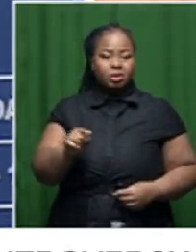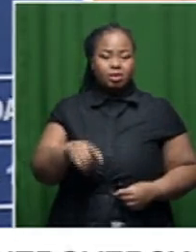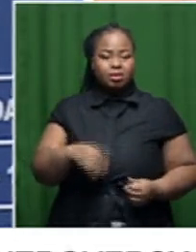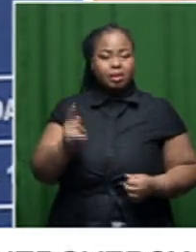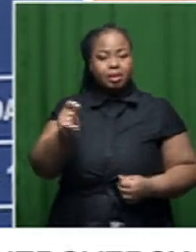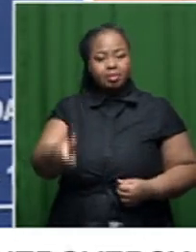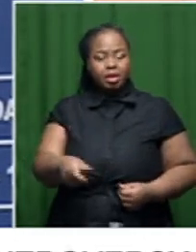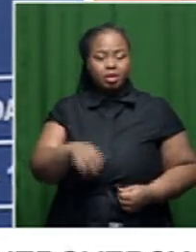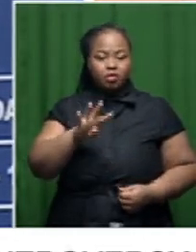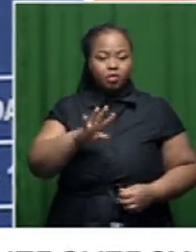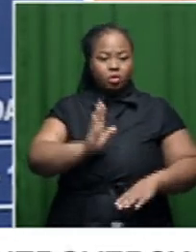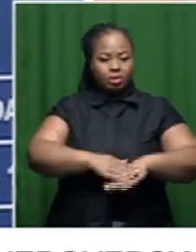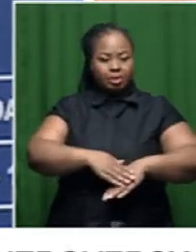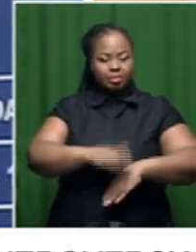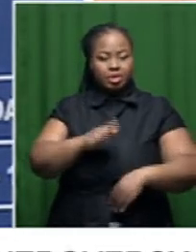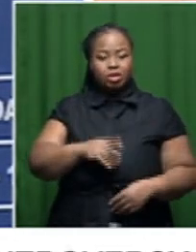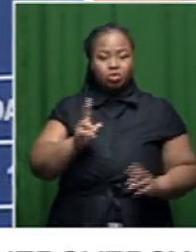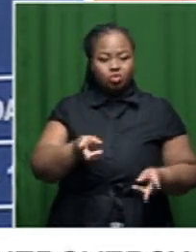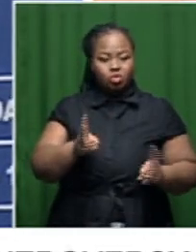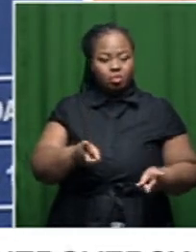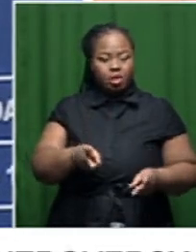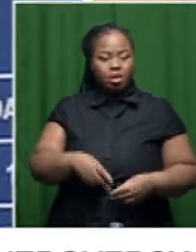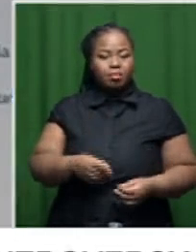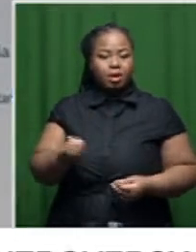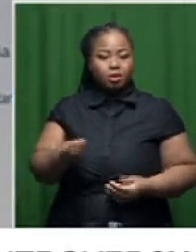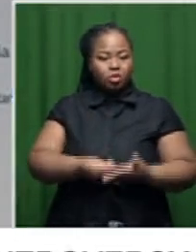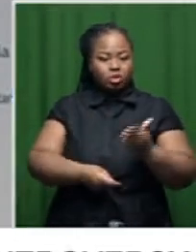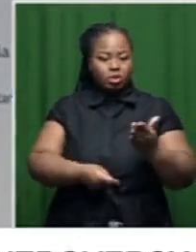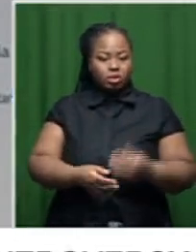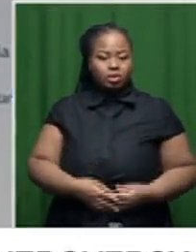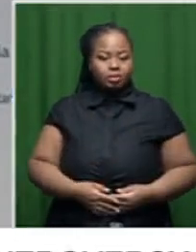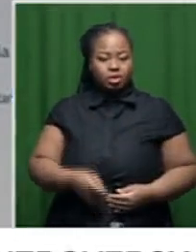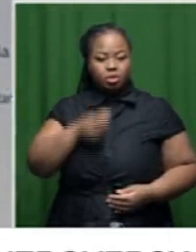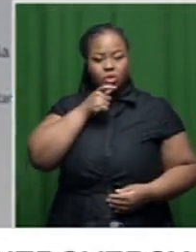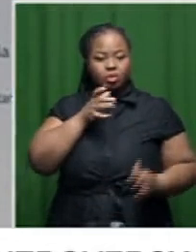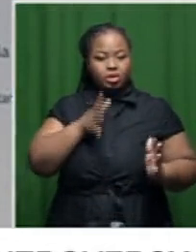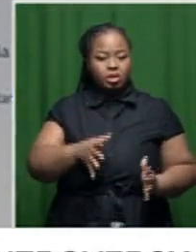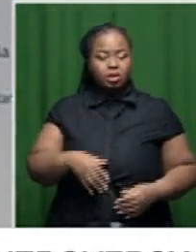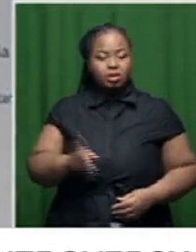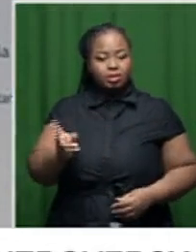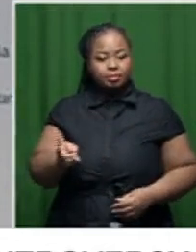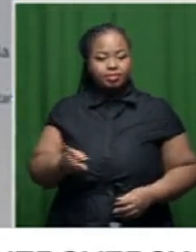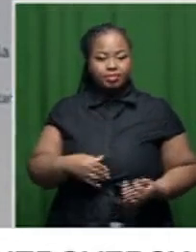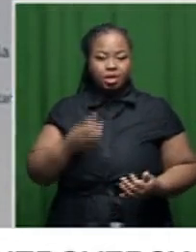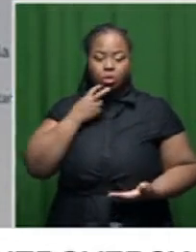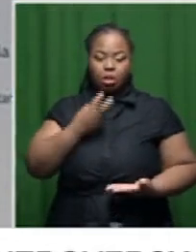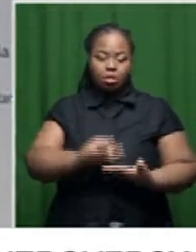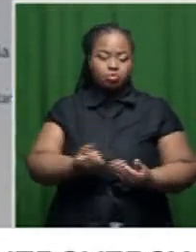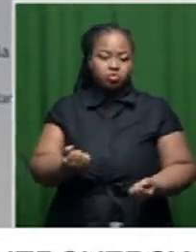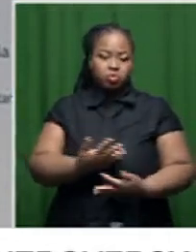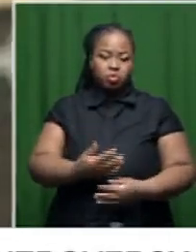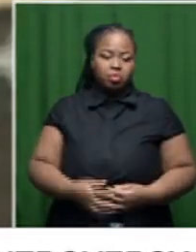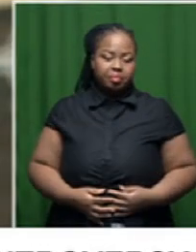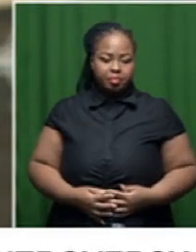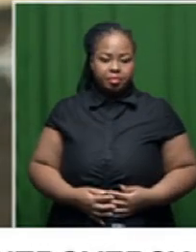paid about 4 times the usual asking price. Commentators are also aghast at the